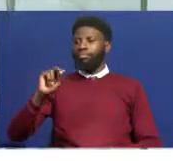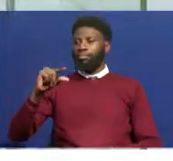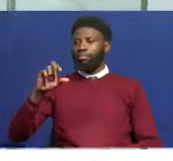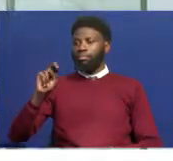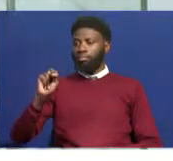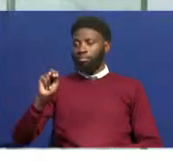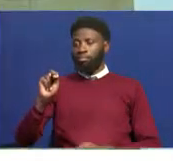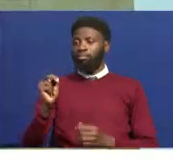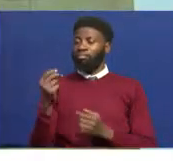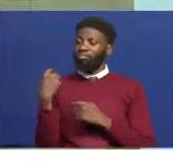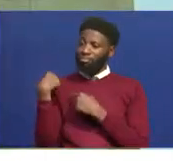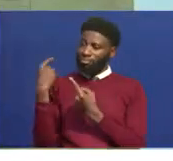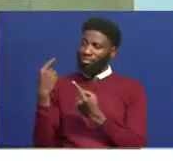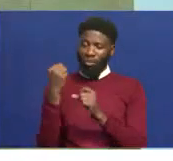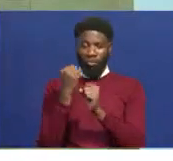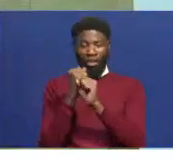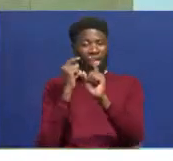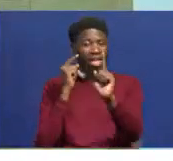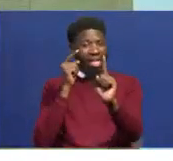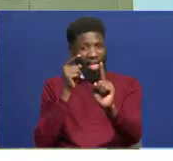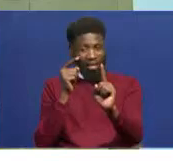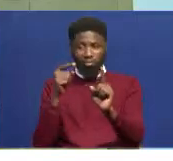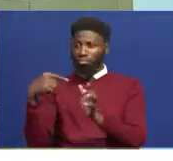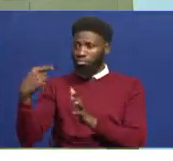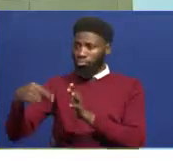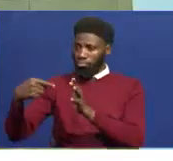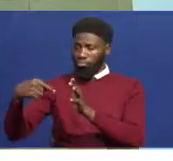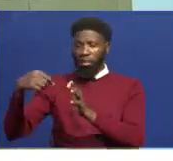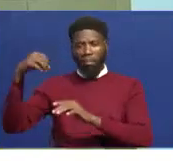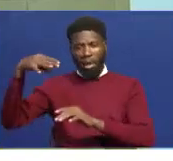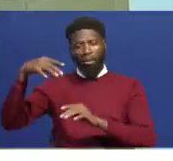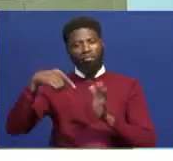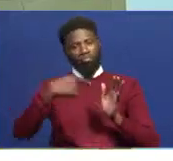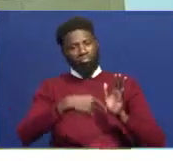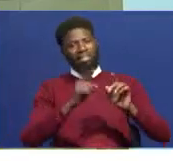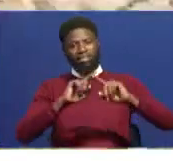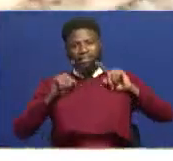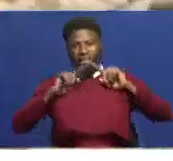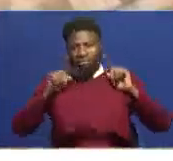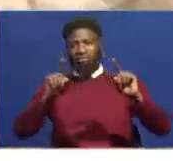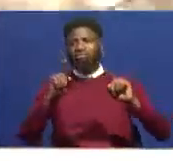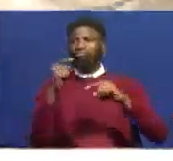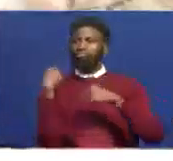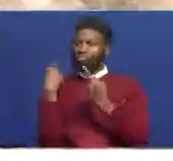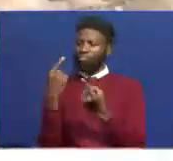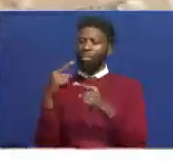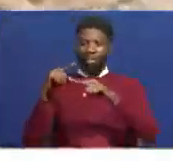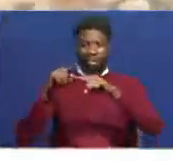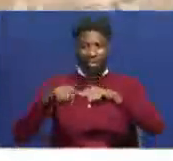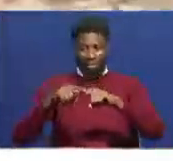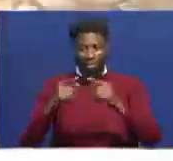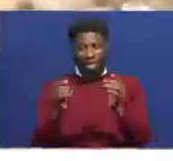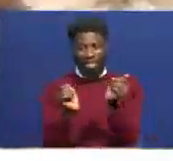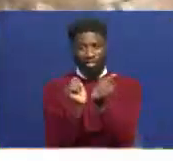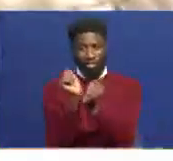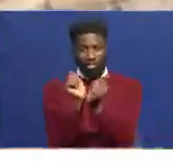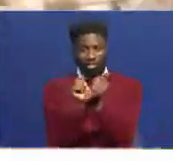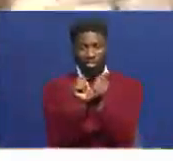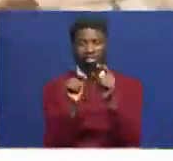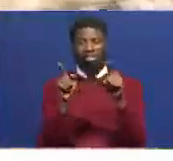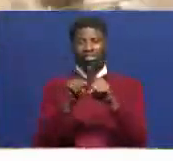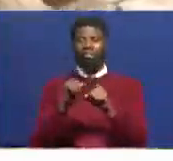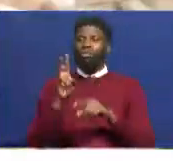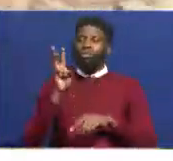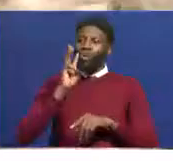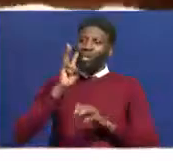KenGen, has been on a mission to diversify its energy sources, with the bulk of its power coming from thermal and geothermal. The company is now